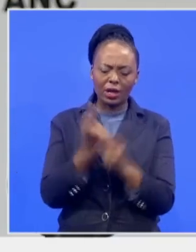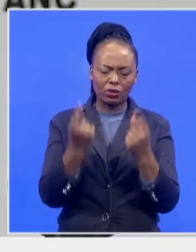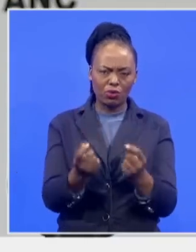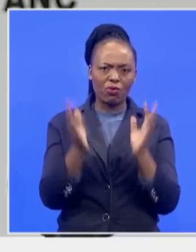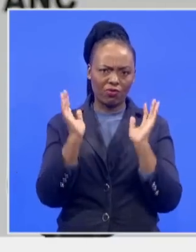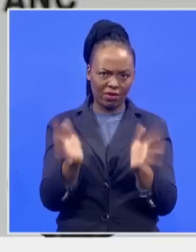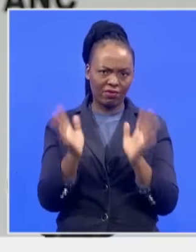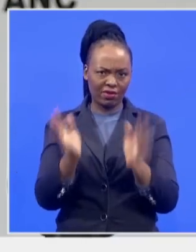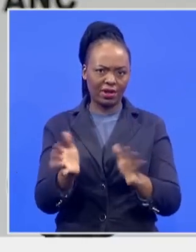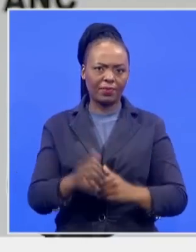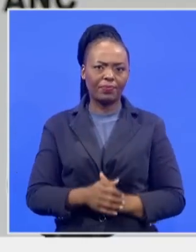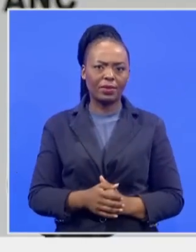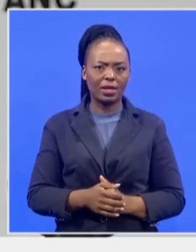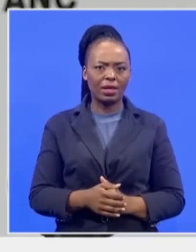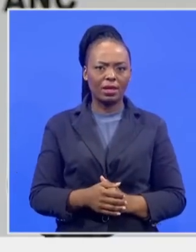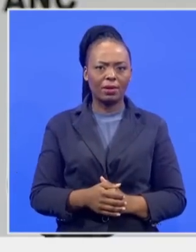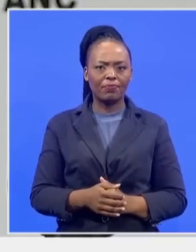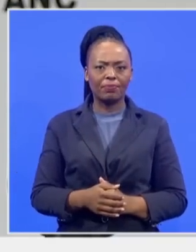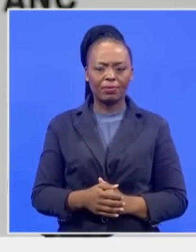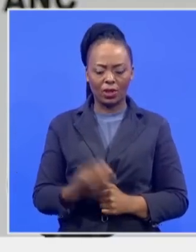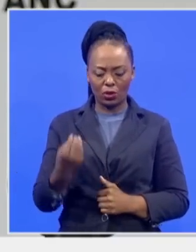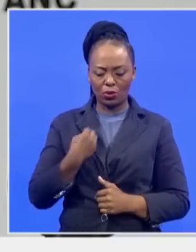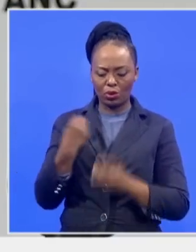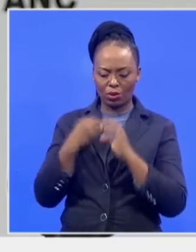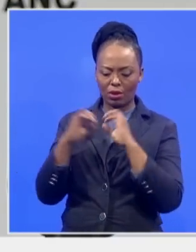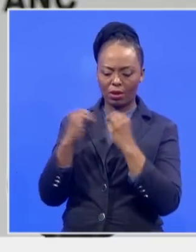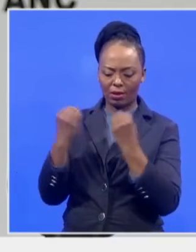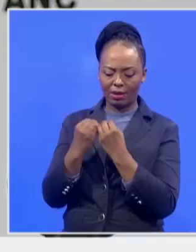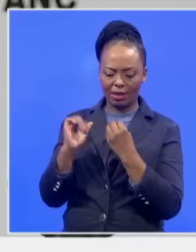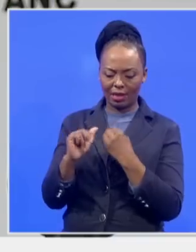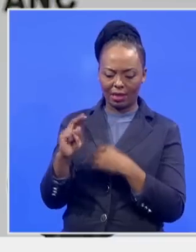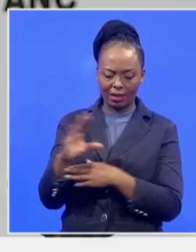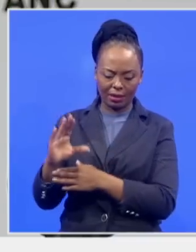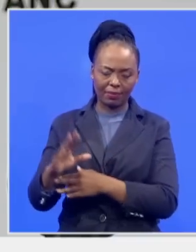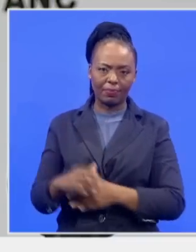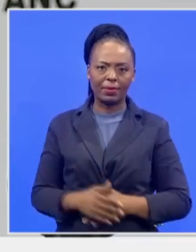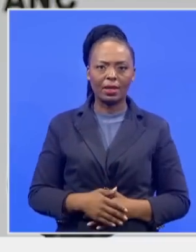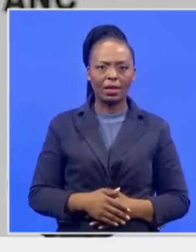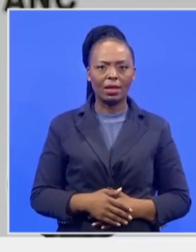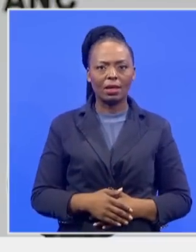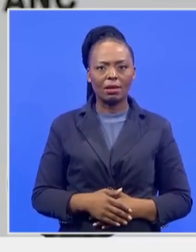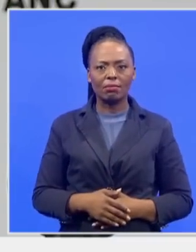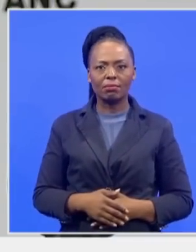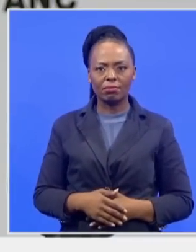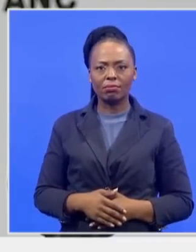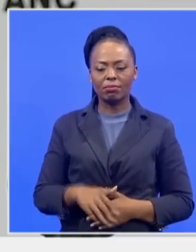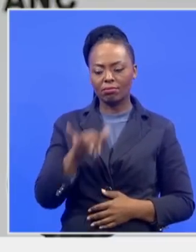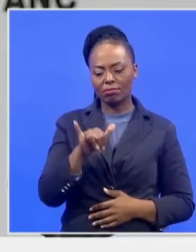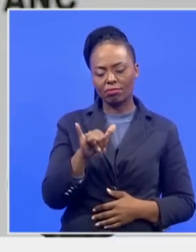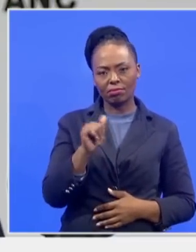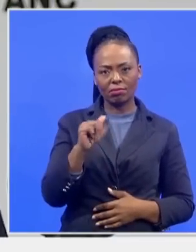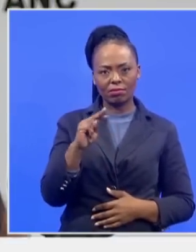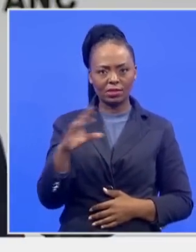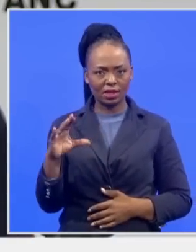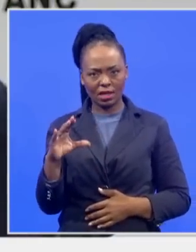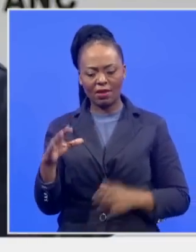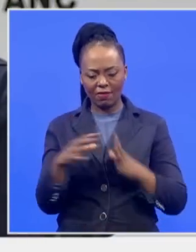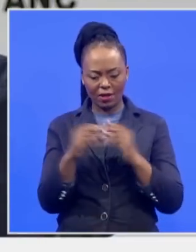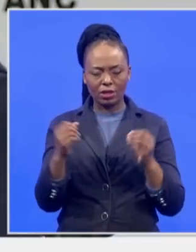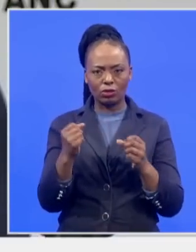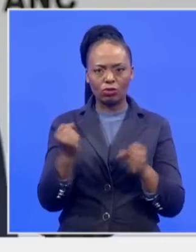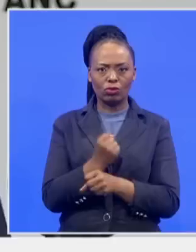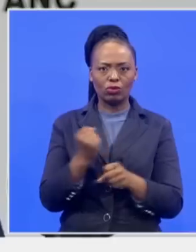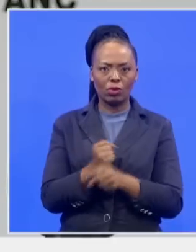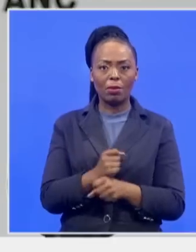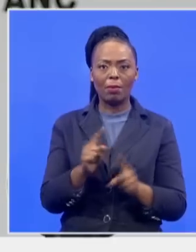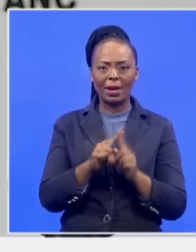very much looking forward to the Youth League finishing this job. But NYTT is an